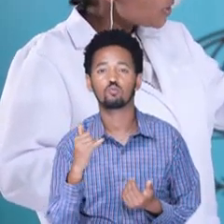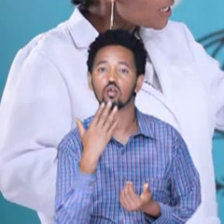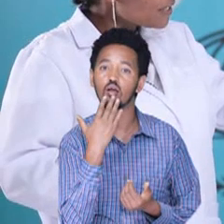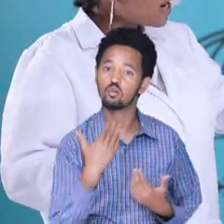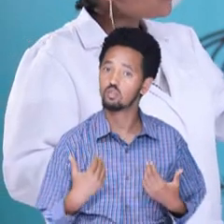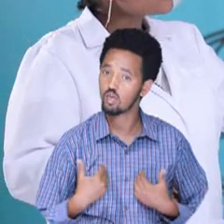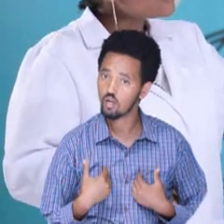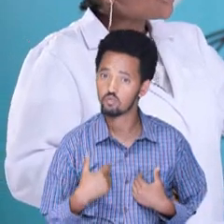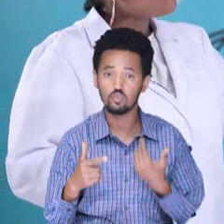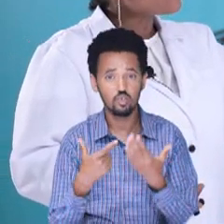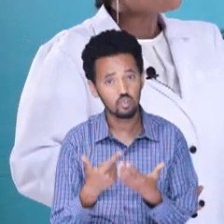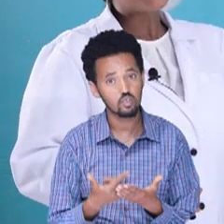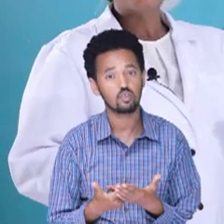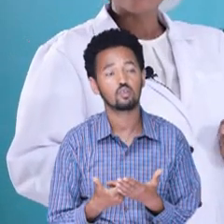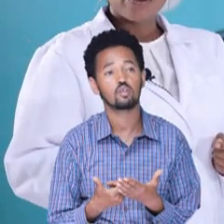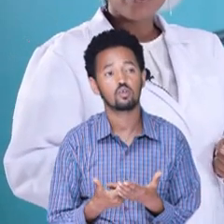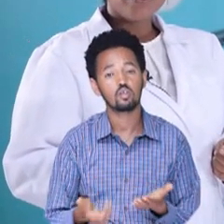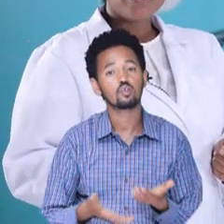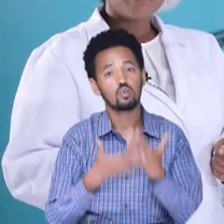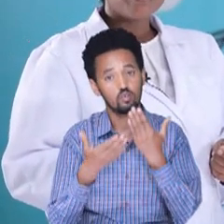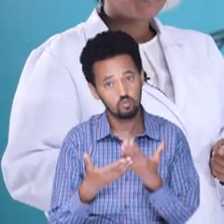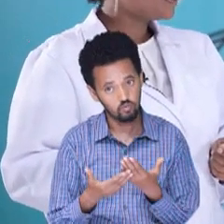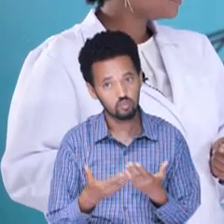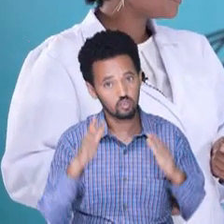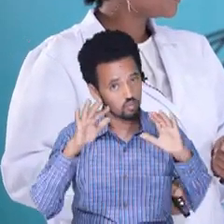The soil mostly found in area of heavy rainfall.